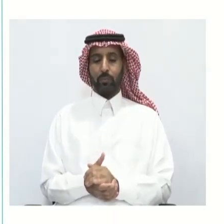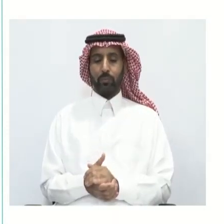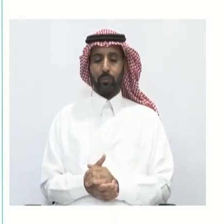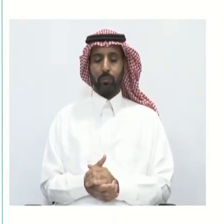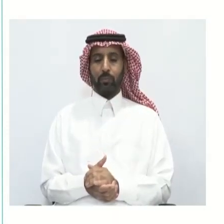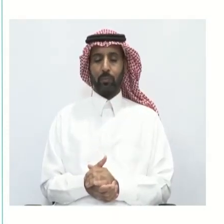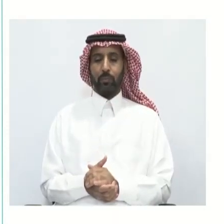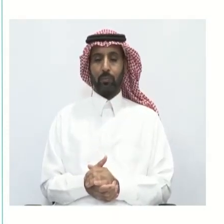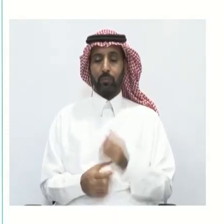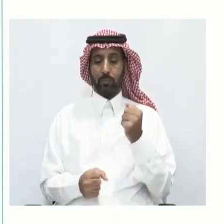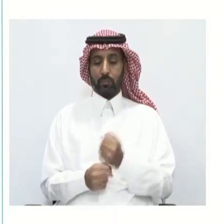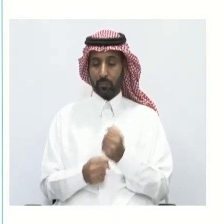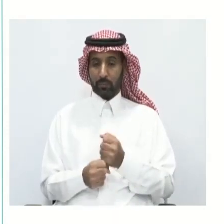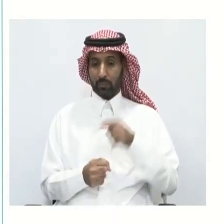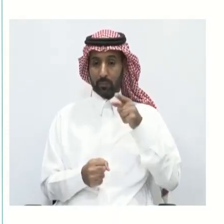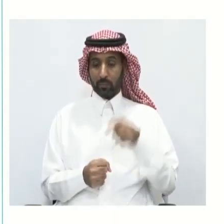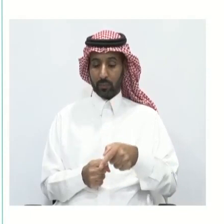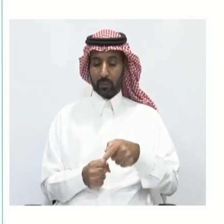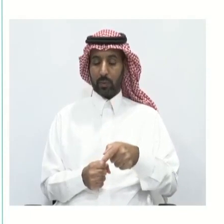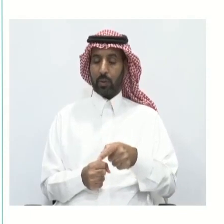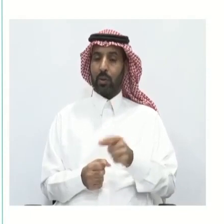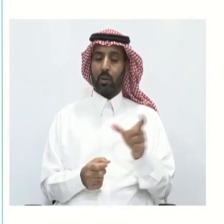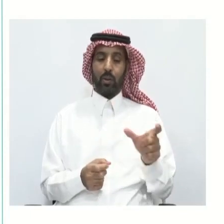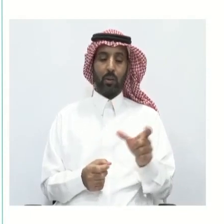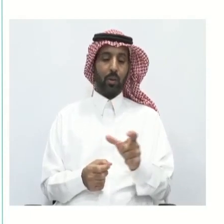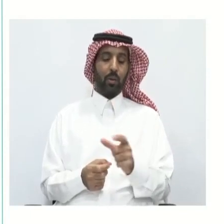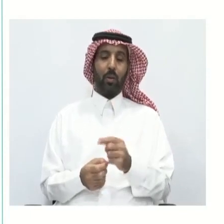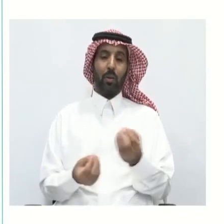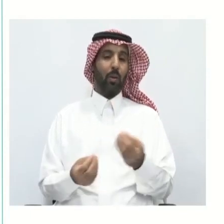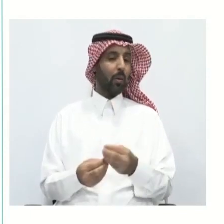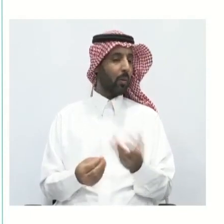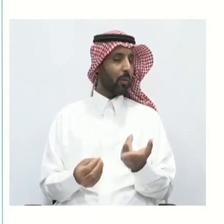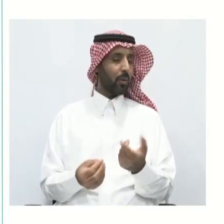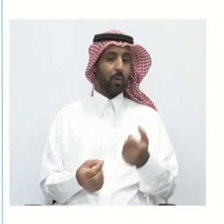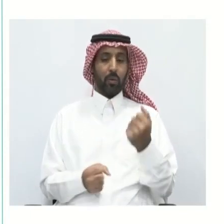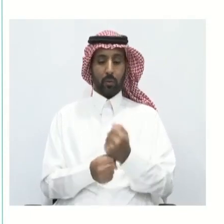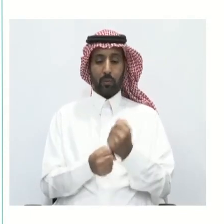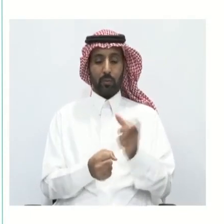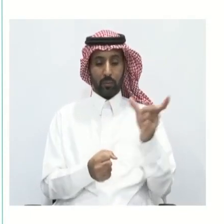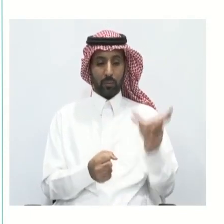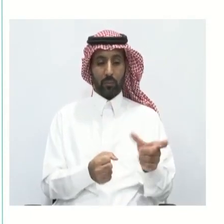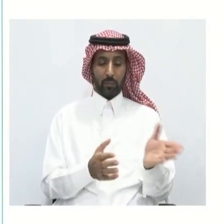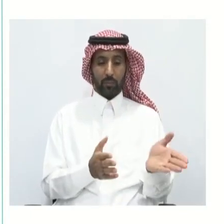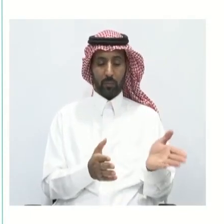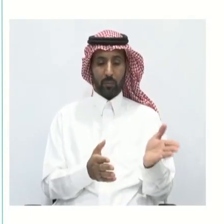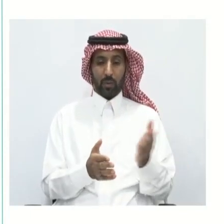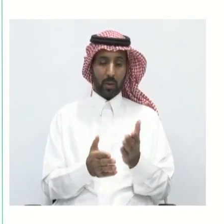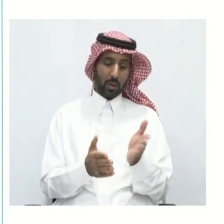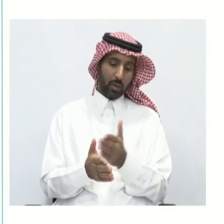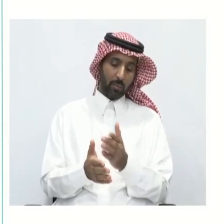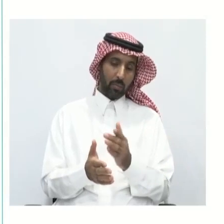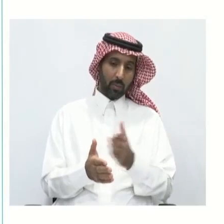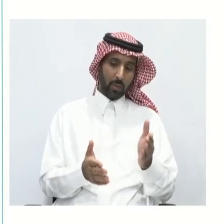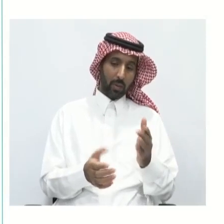The present progressive is formed with the present form of be, the present form of be, meaning am or is or are,